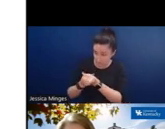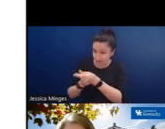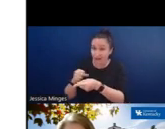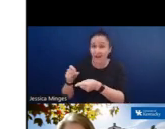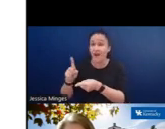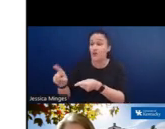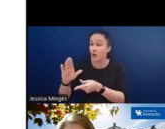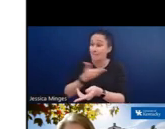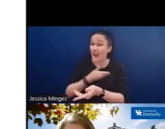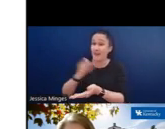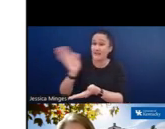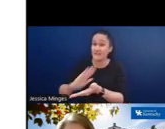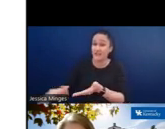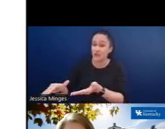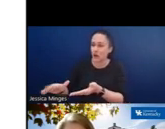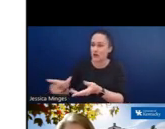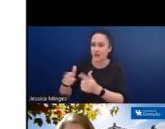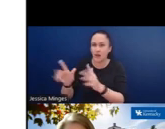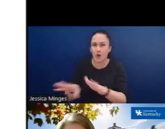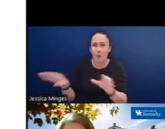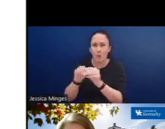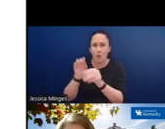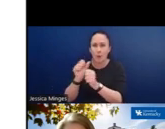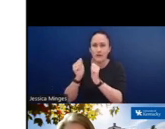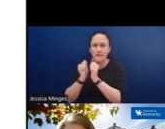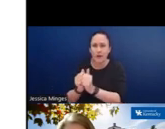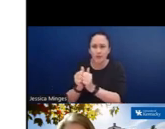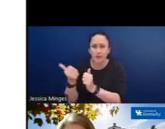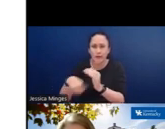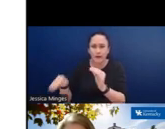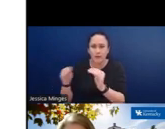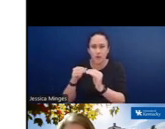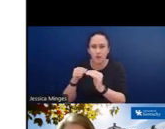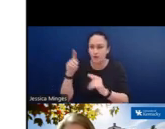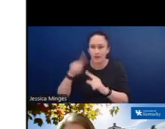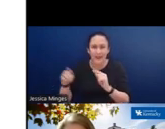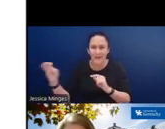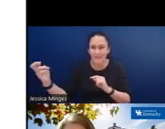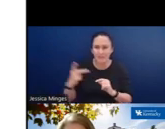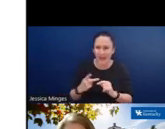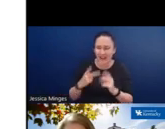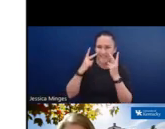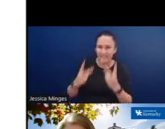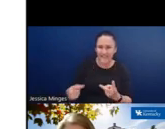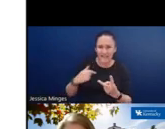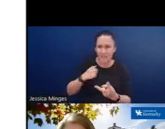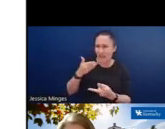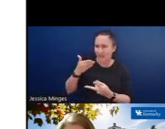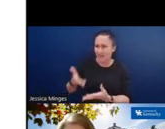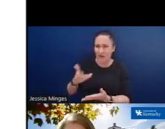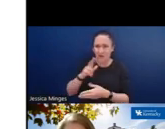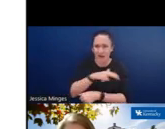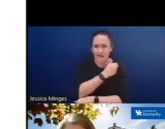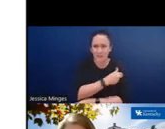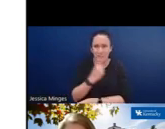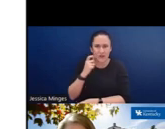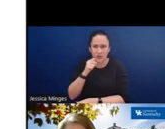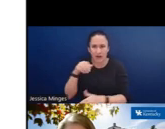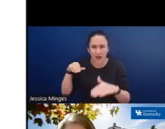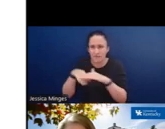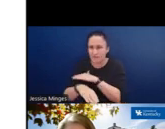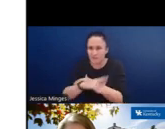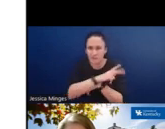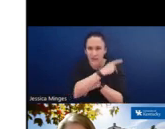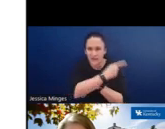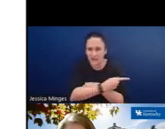leave, I'm no longer able to work with you anymore. And you certainly couldn't come back and visit me physically within the hospital. And so when